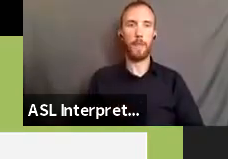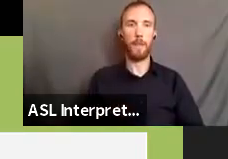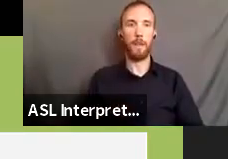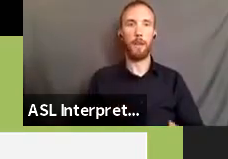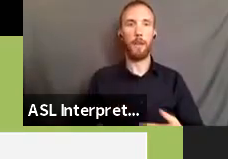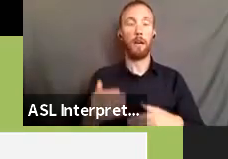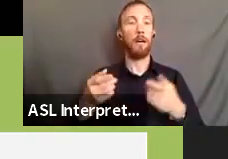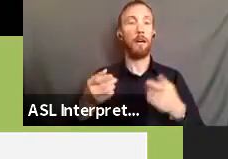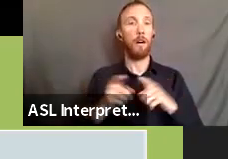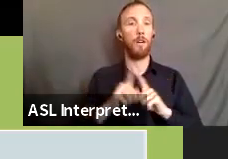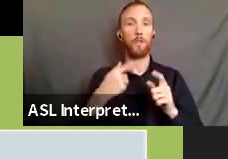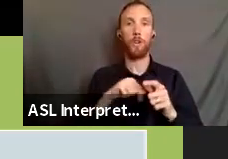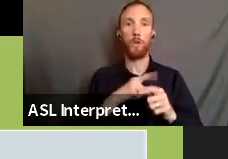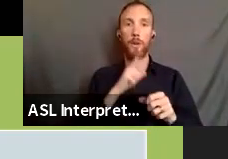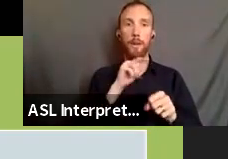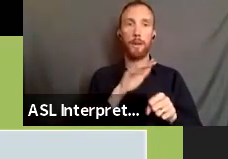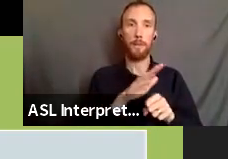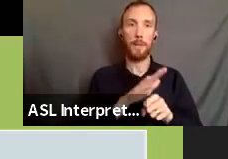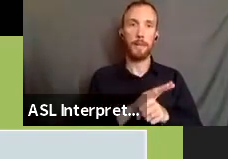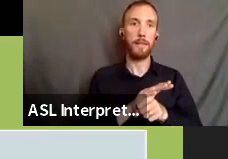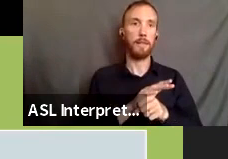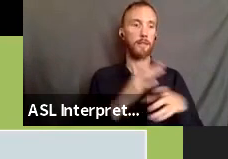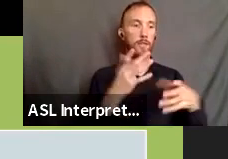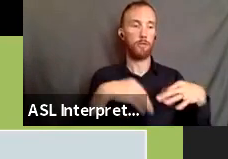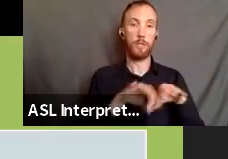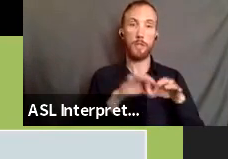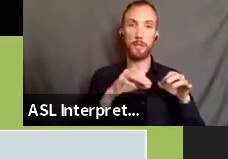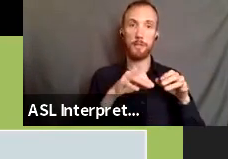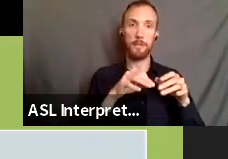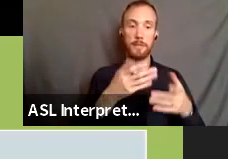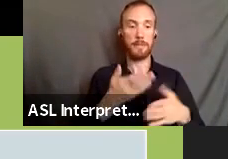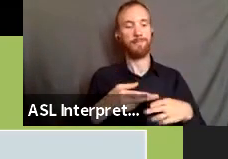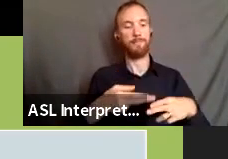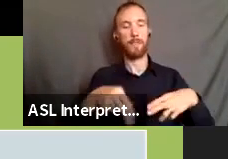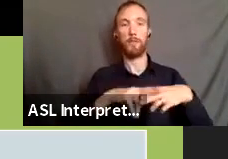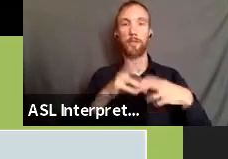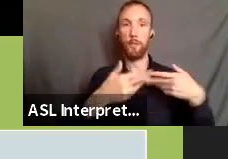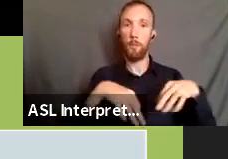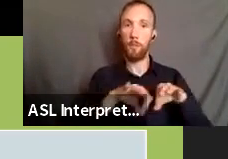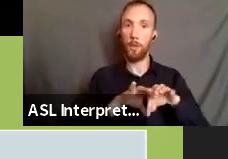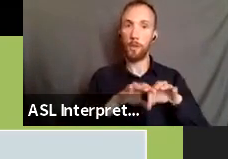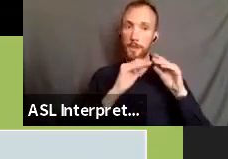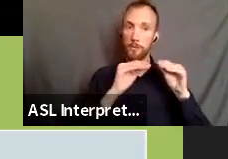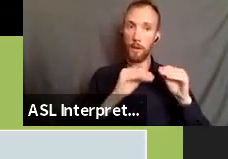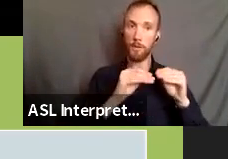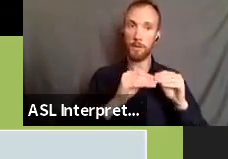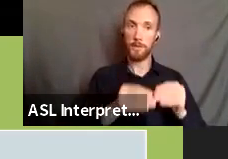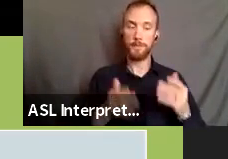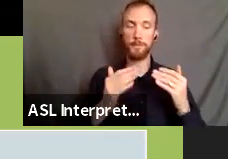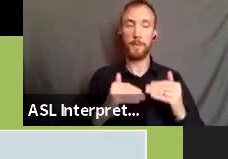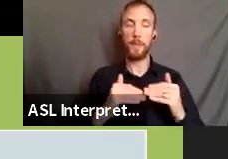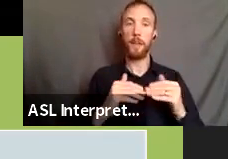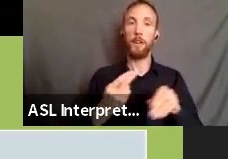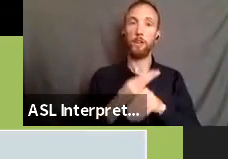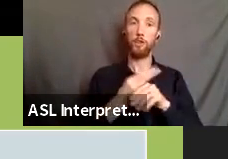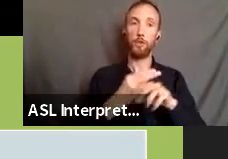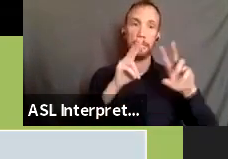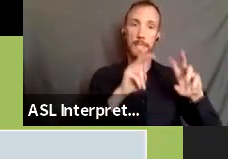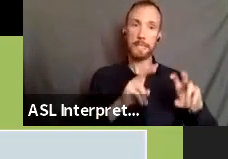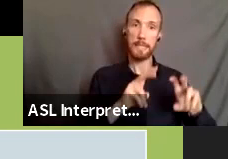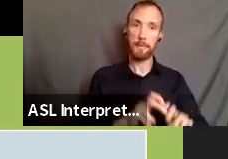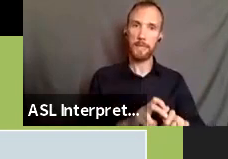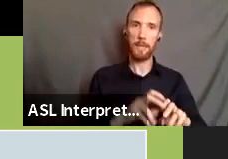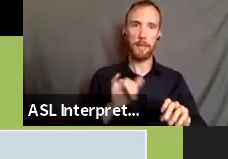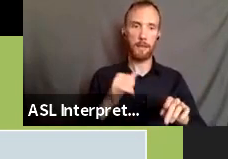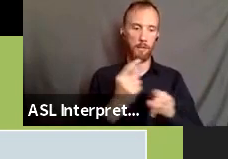to increasing the relevance of instruction use assessments that meaningfully collect connect curriculum and provide